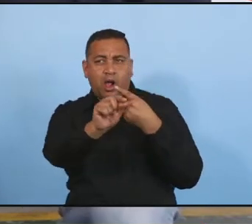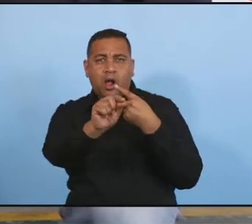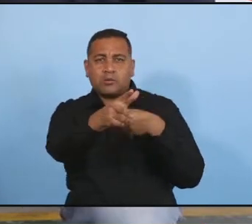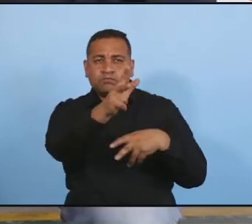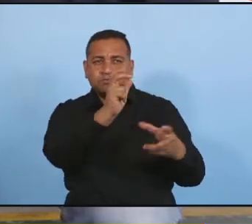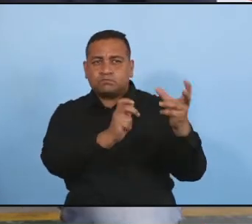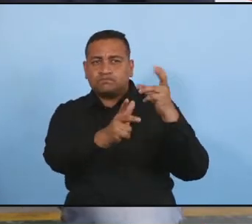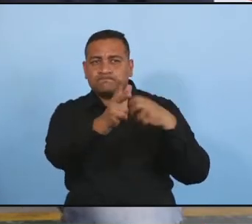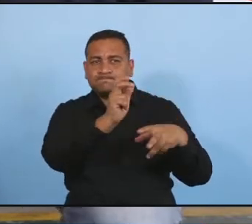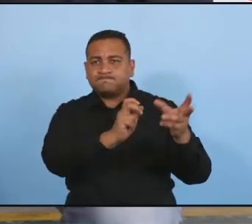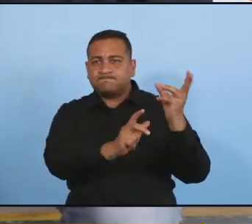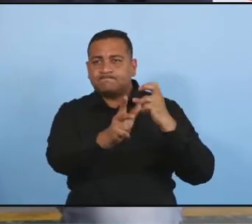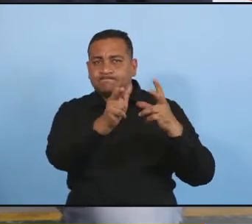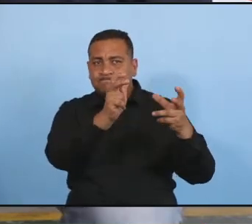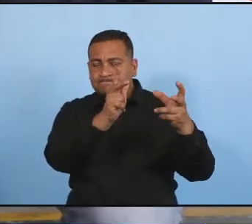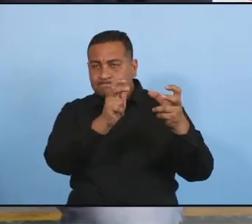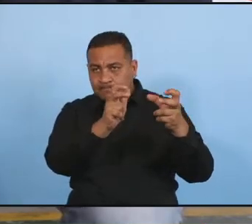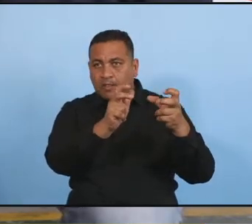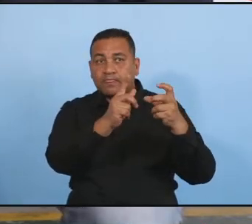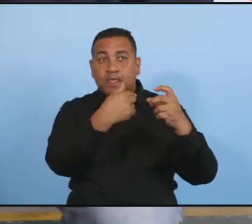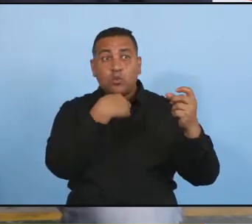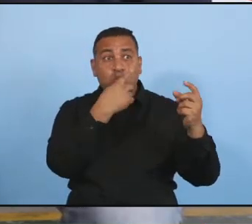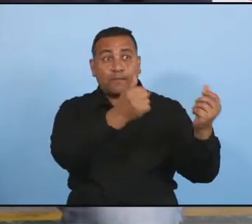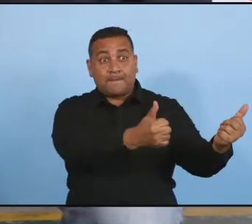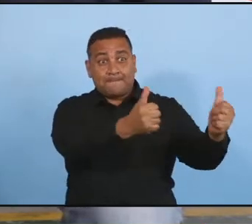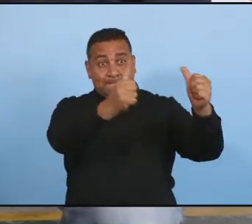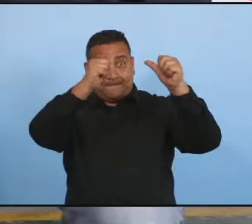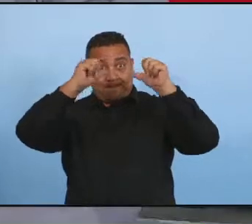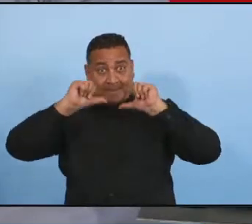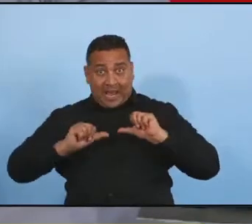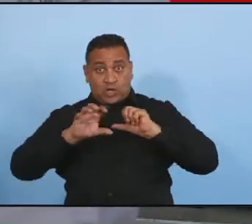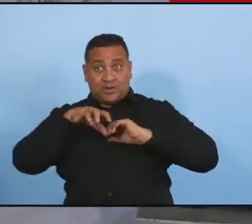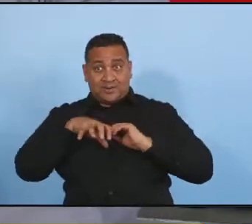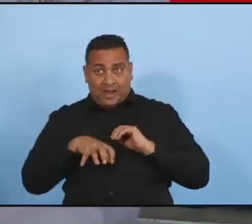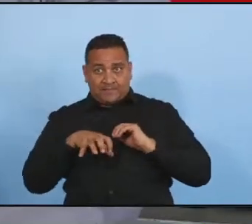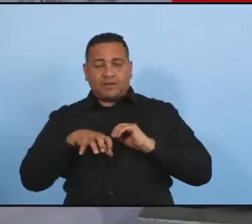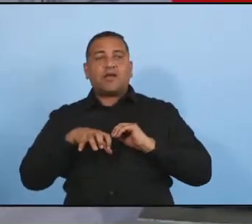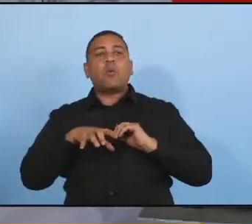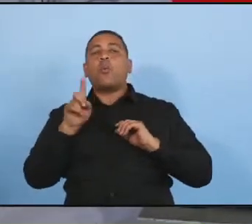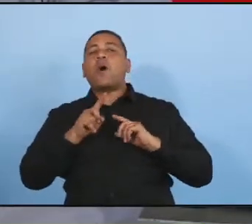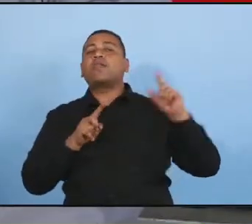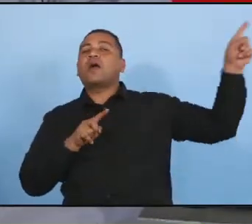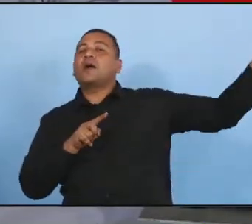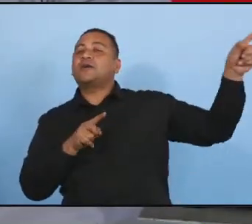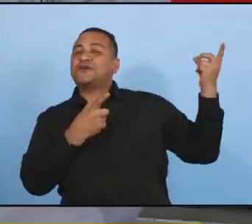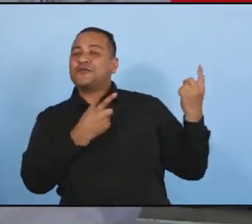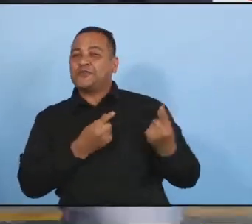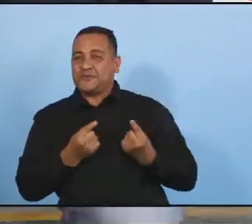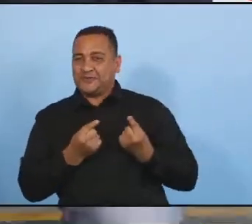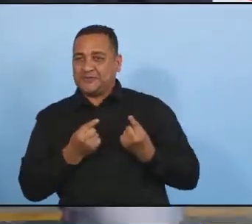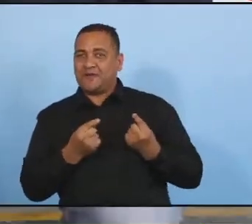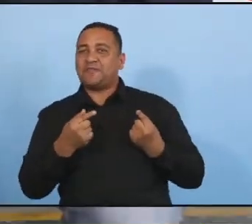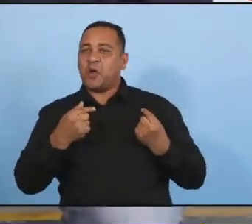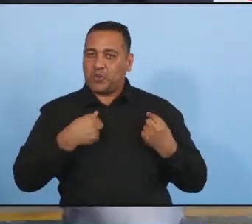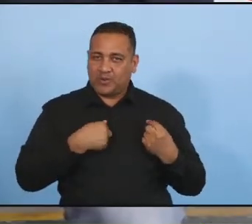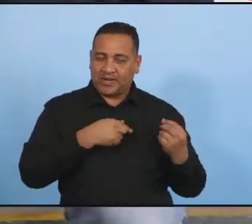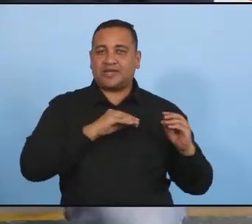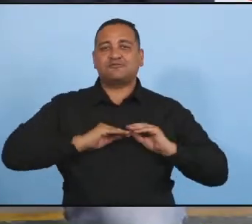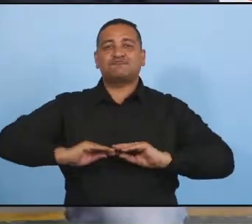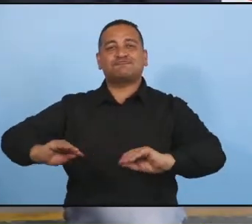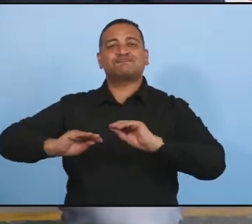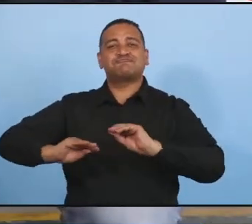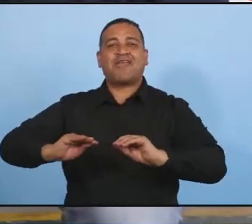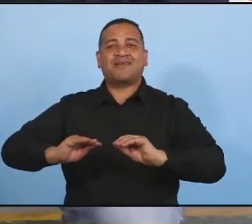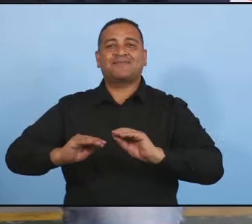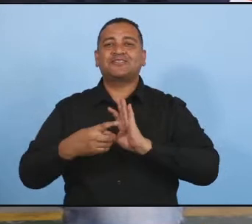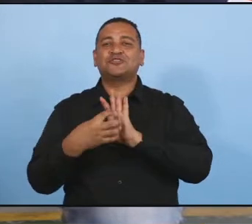all be on the same level. Yeah, Yes. So you need to be informed all the time. I need to be informed all the time. Yeah, you got to keep your finger on the pulse.